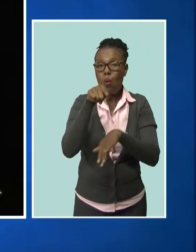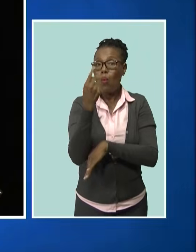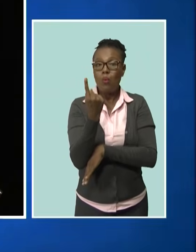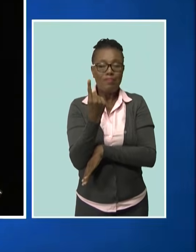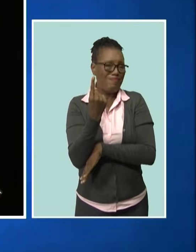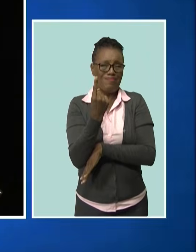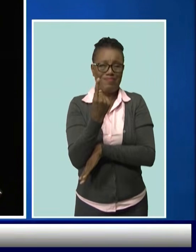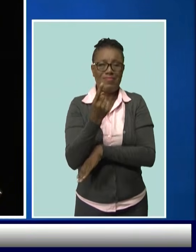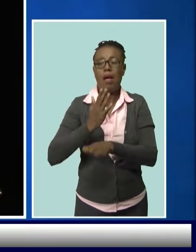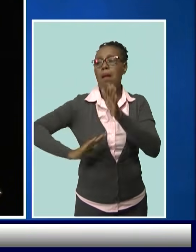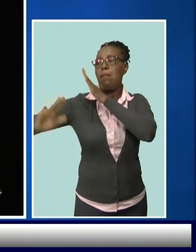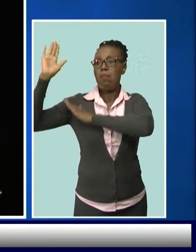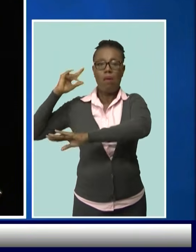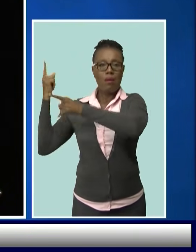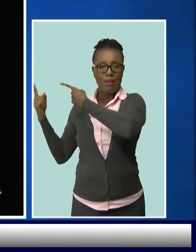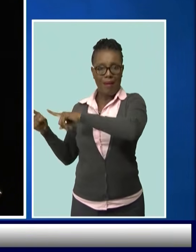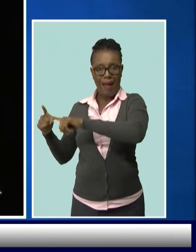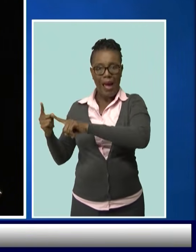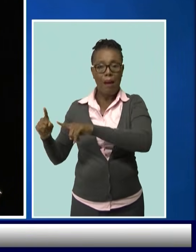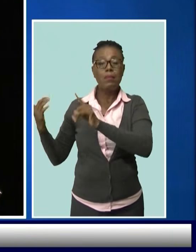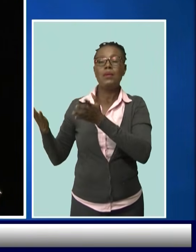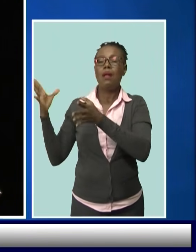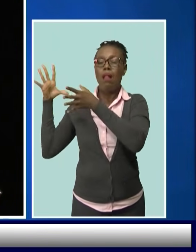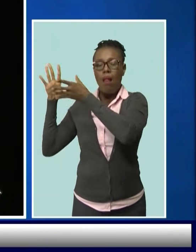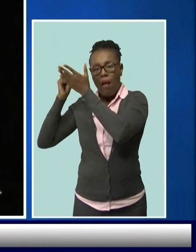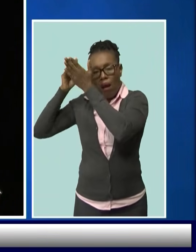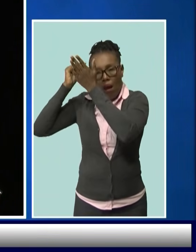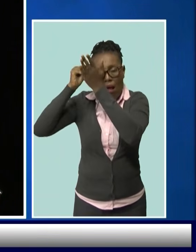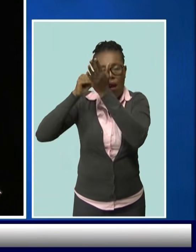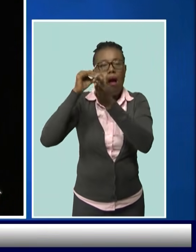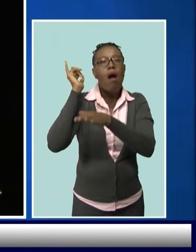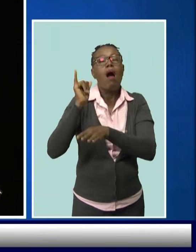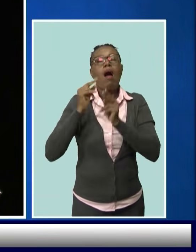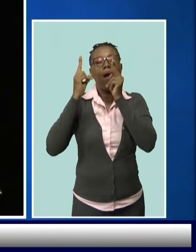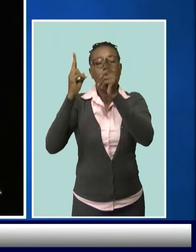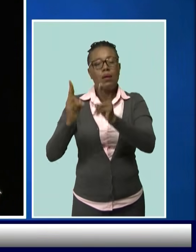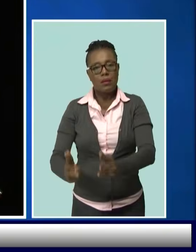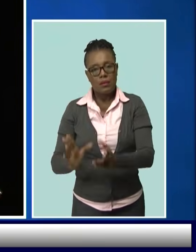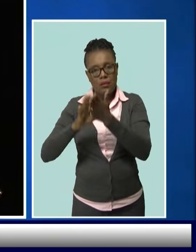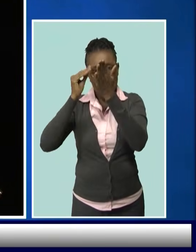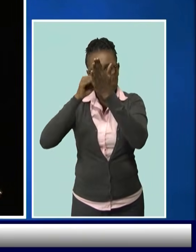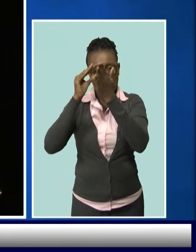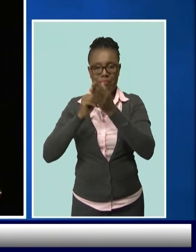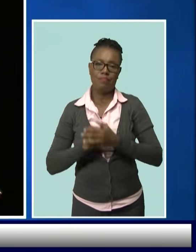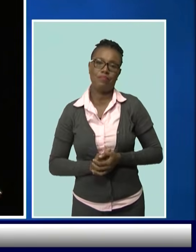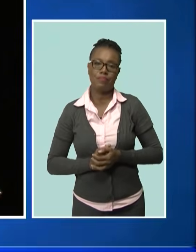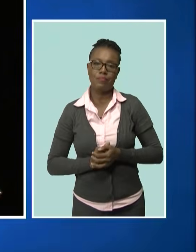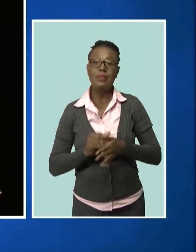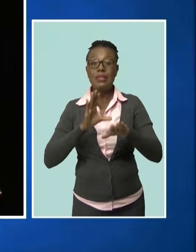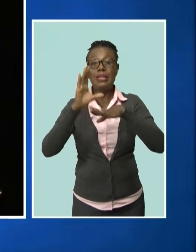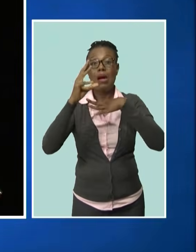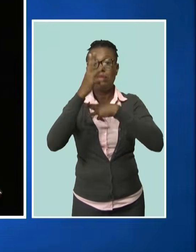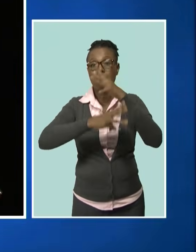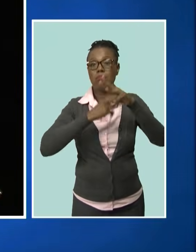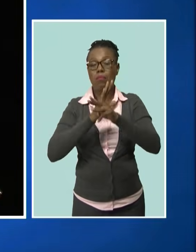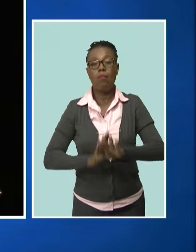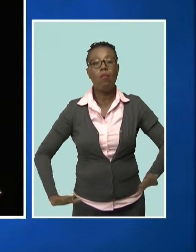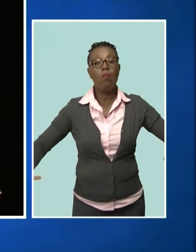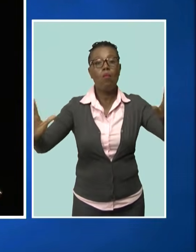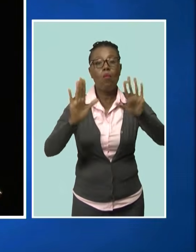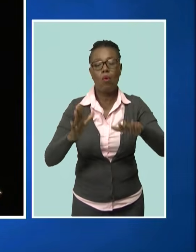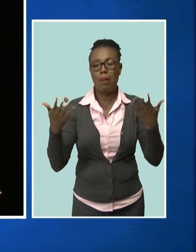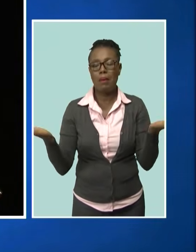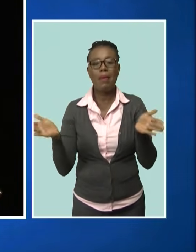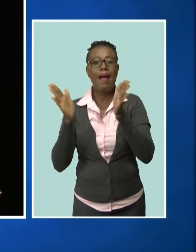Across the Caribbean and the world, descendants of enslaved people continue to call for justice and fairness